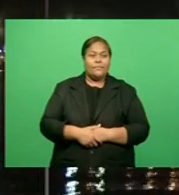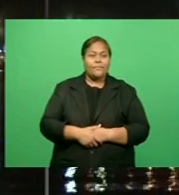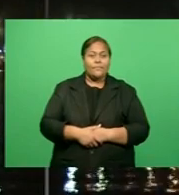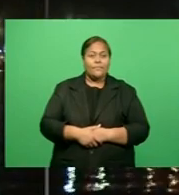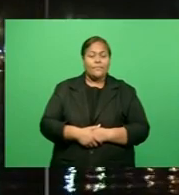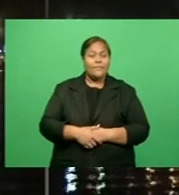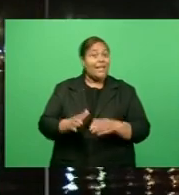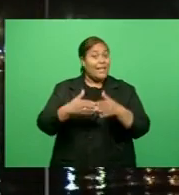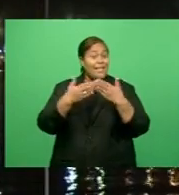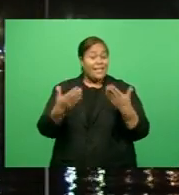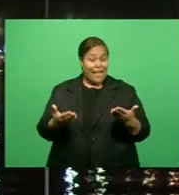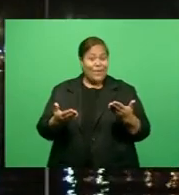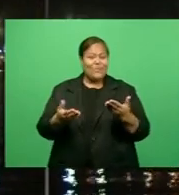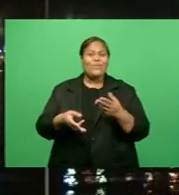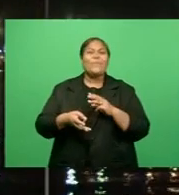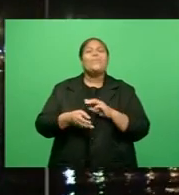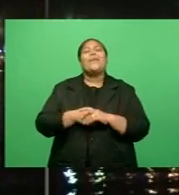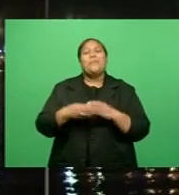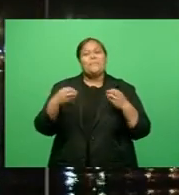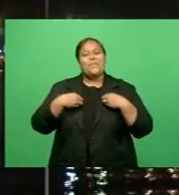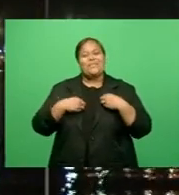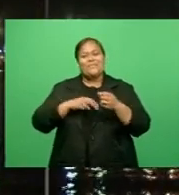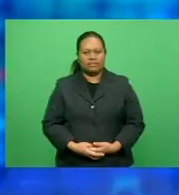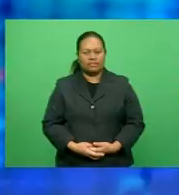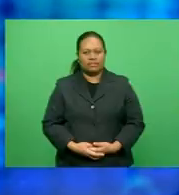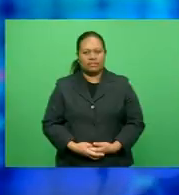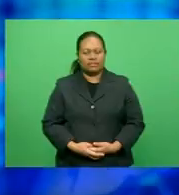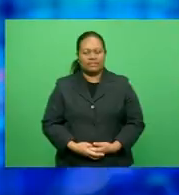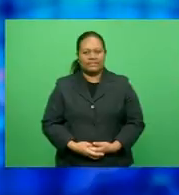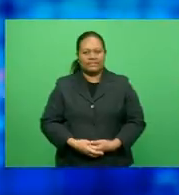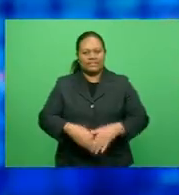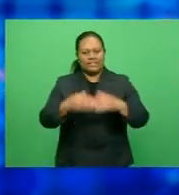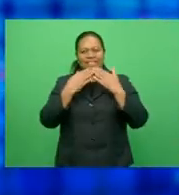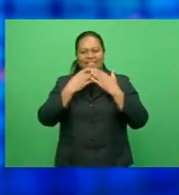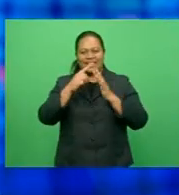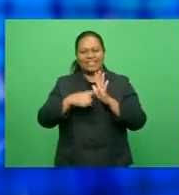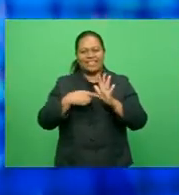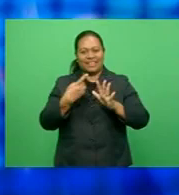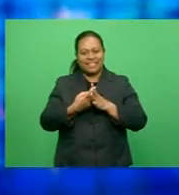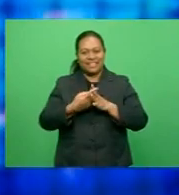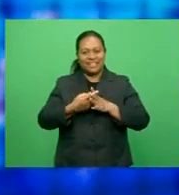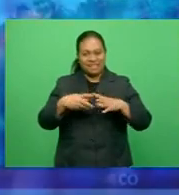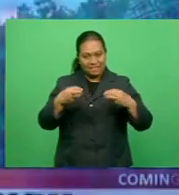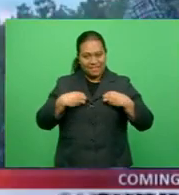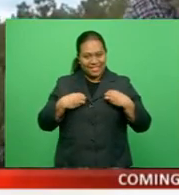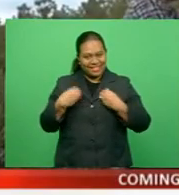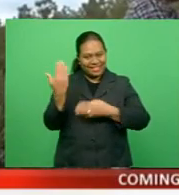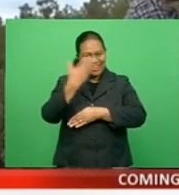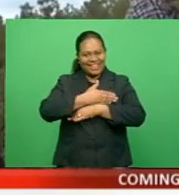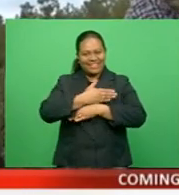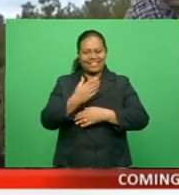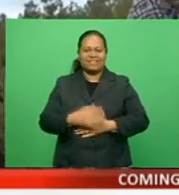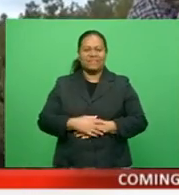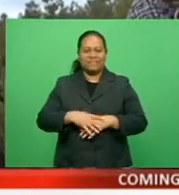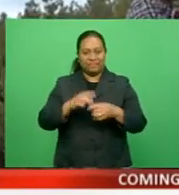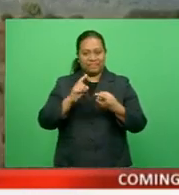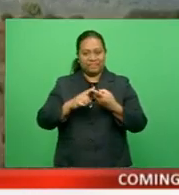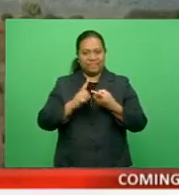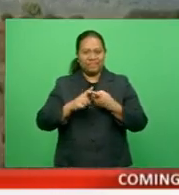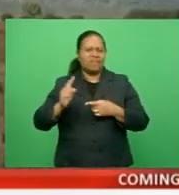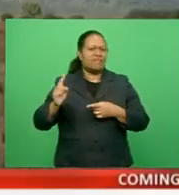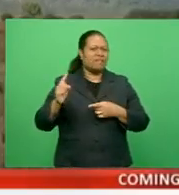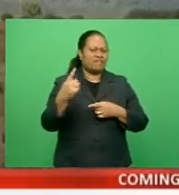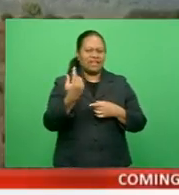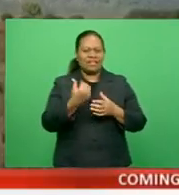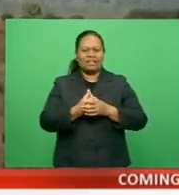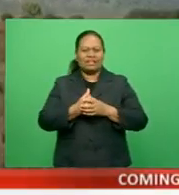And Whitney joins us now with the latest in business. Thanks, Jackie. Coming up in business tonight, first ever commercial shrimp